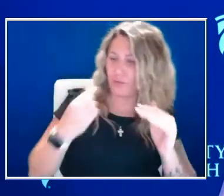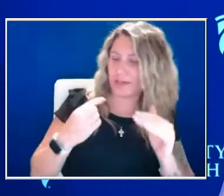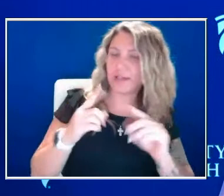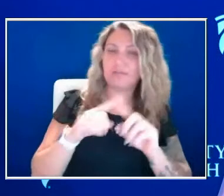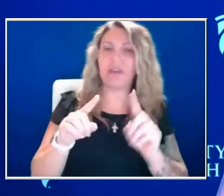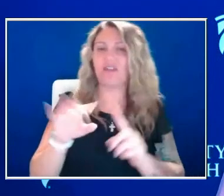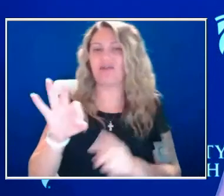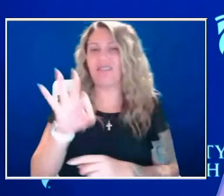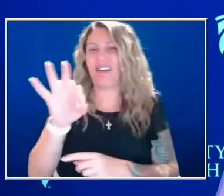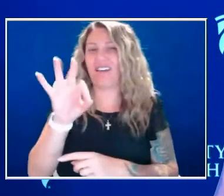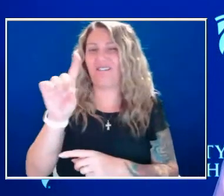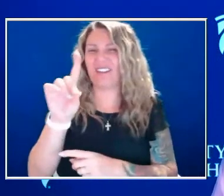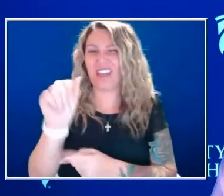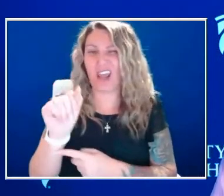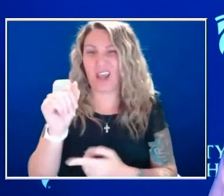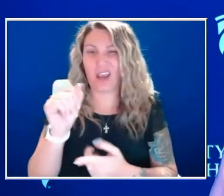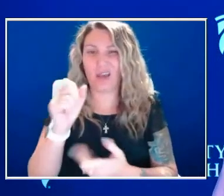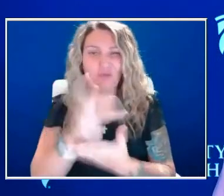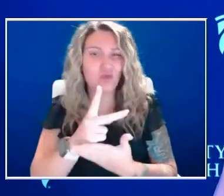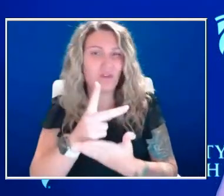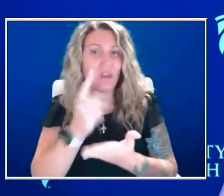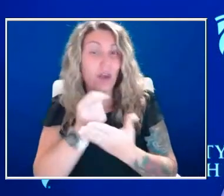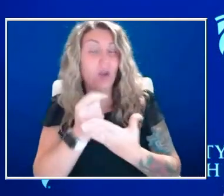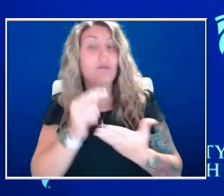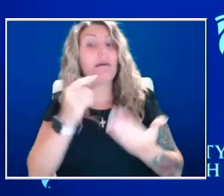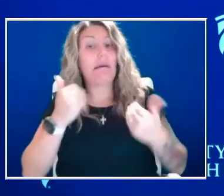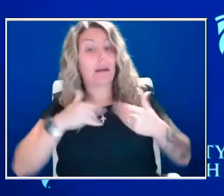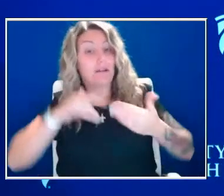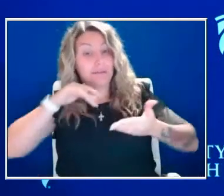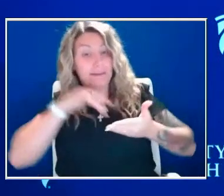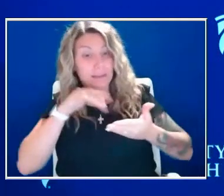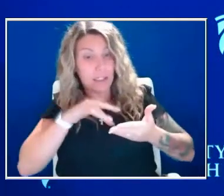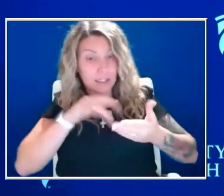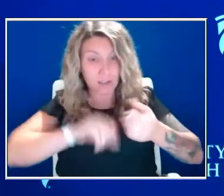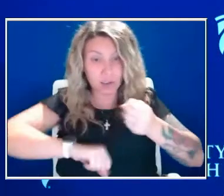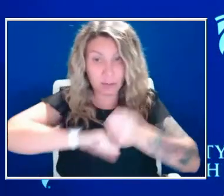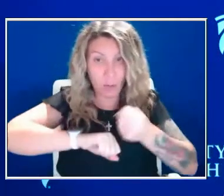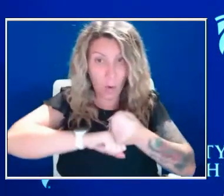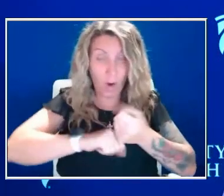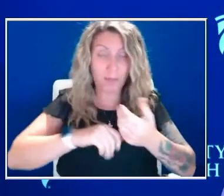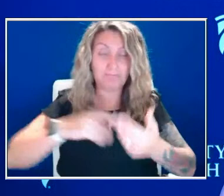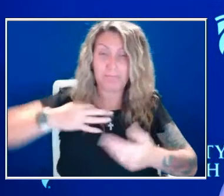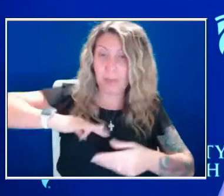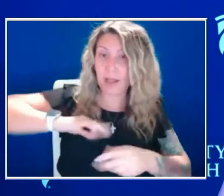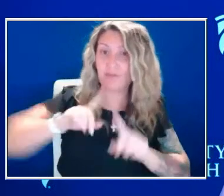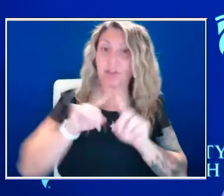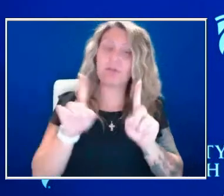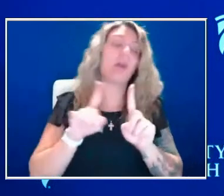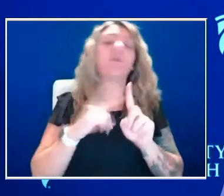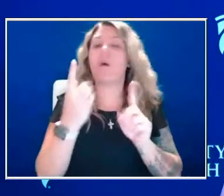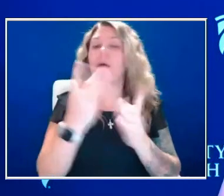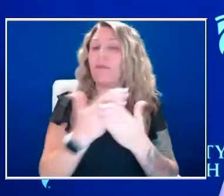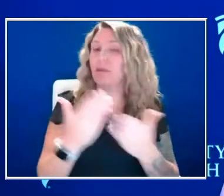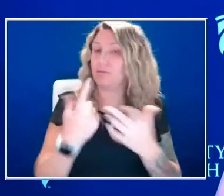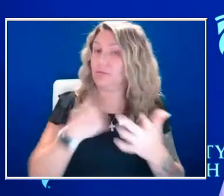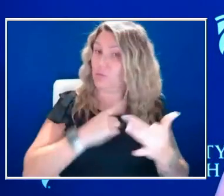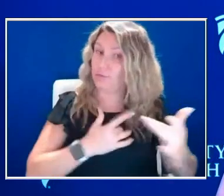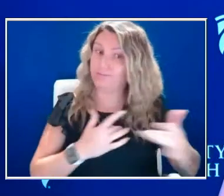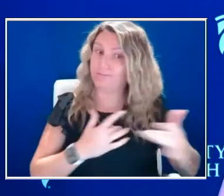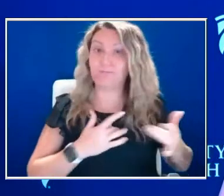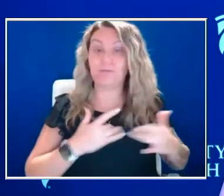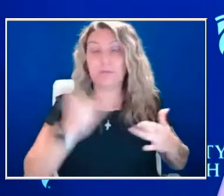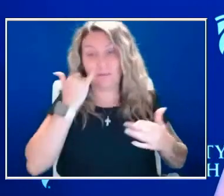therapy. There has been studies to show support and benefit of these things. But it is one thing that we are concerned about, and if you come in and you have